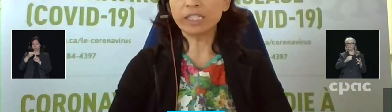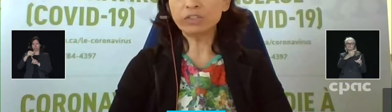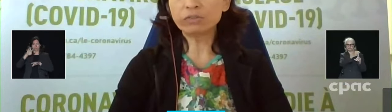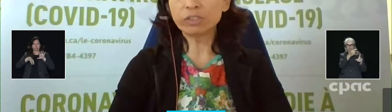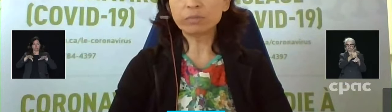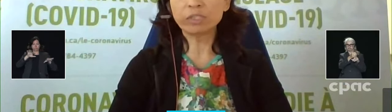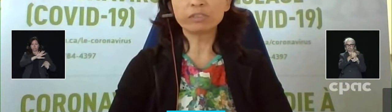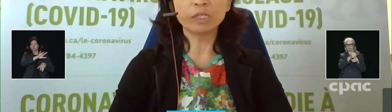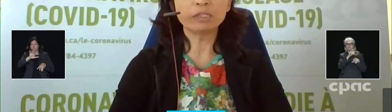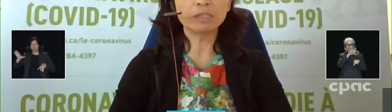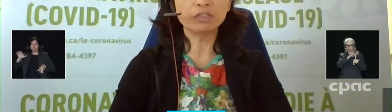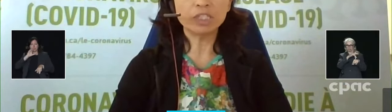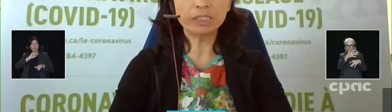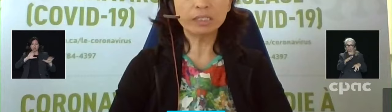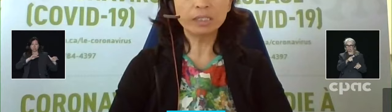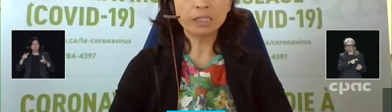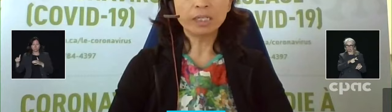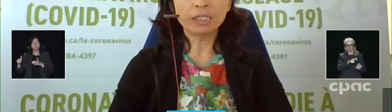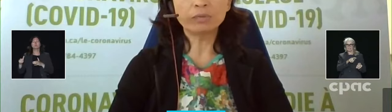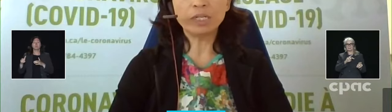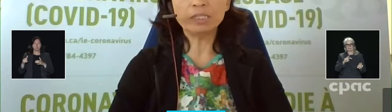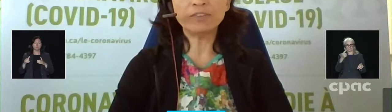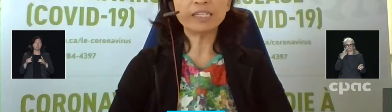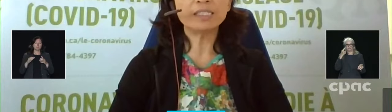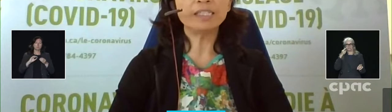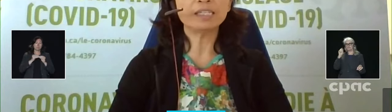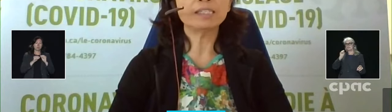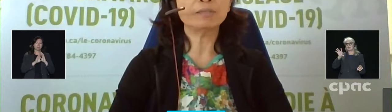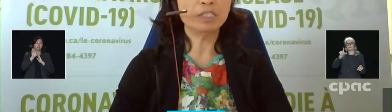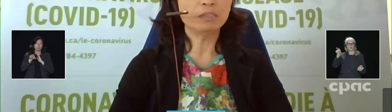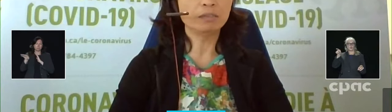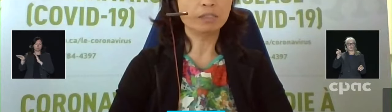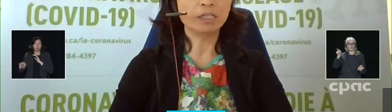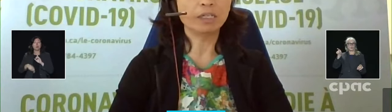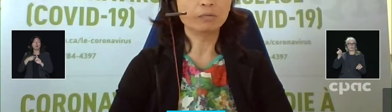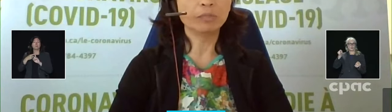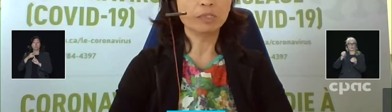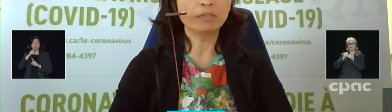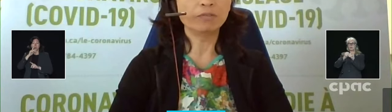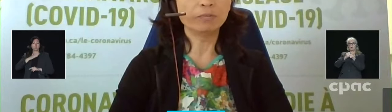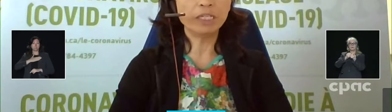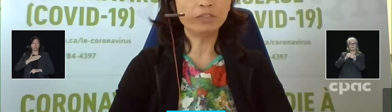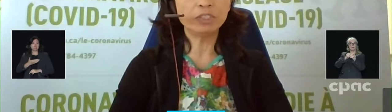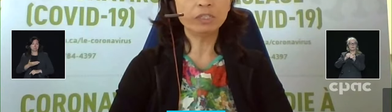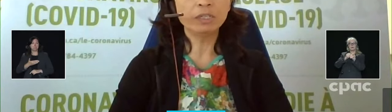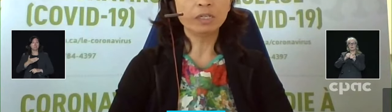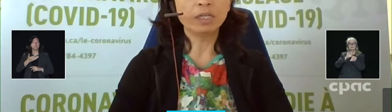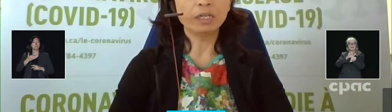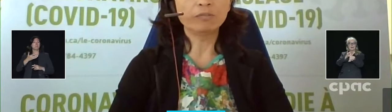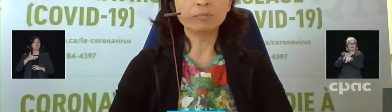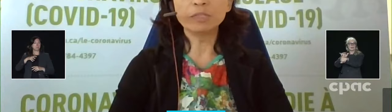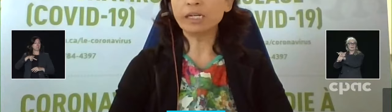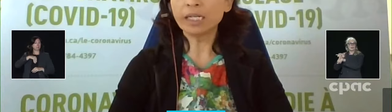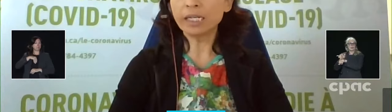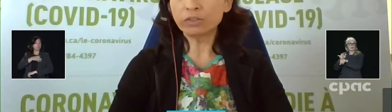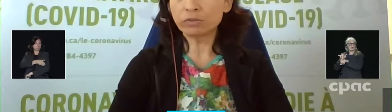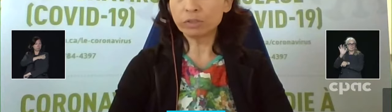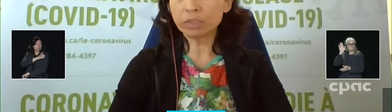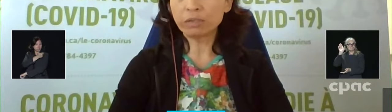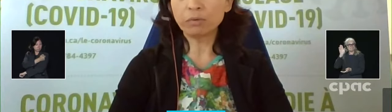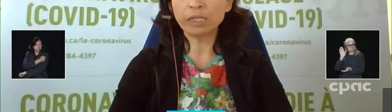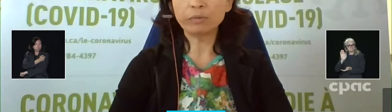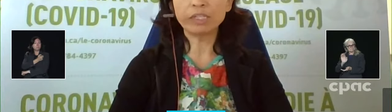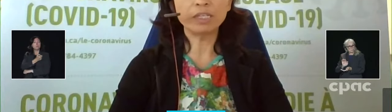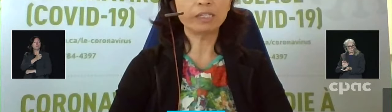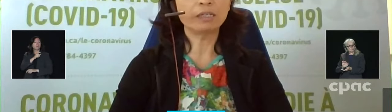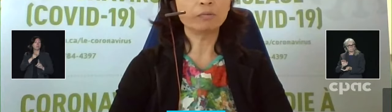across different age groups, those models adjusted, as well as vaccine acceptance information from the younger age